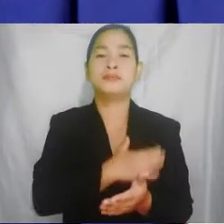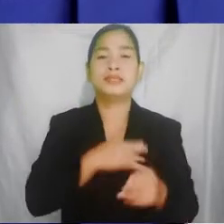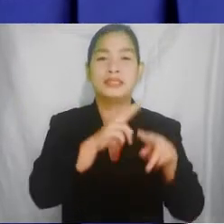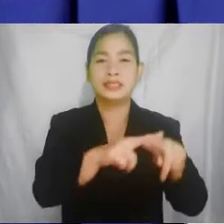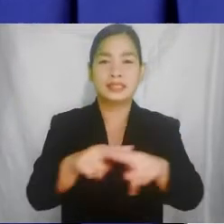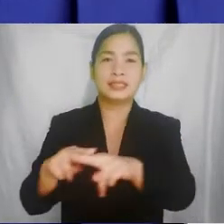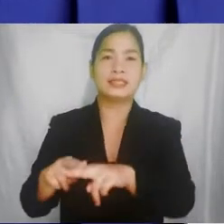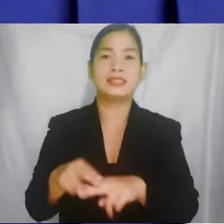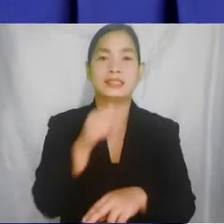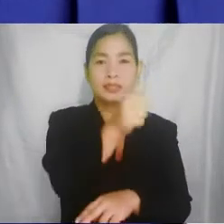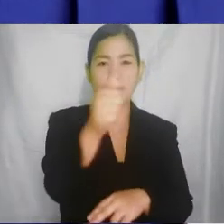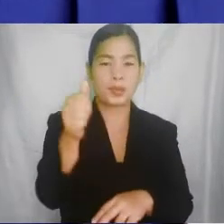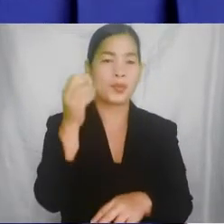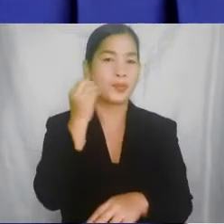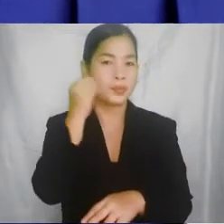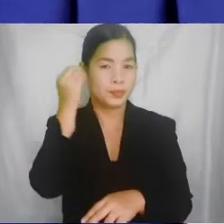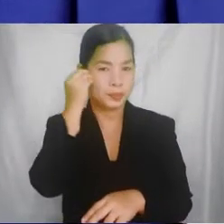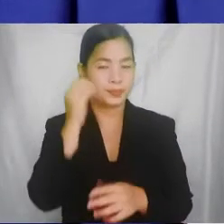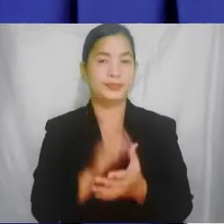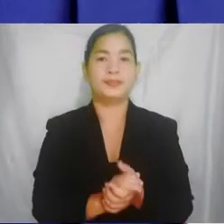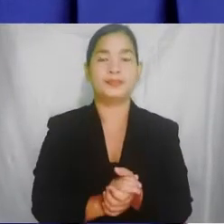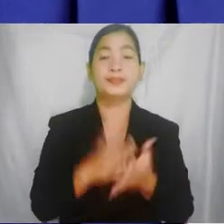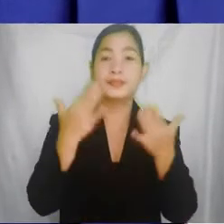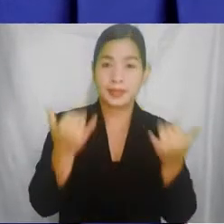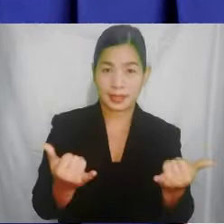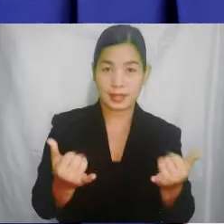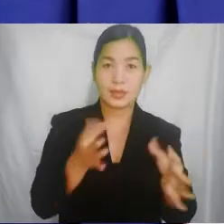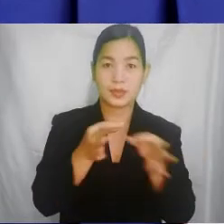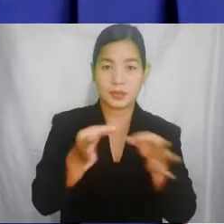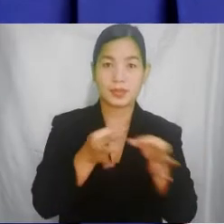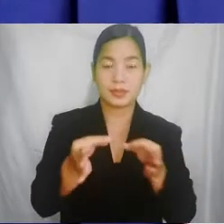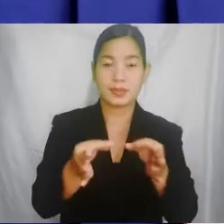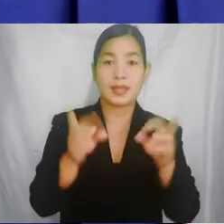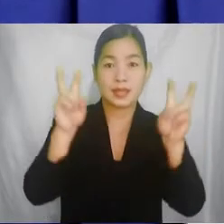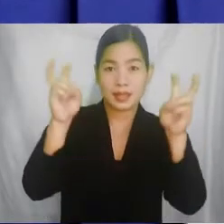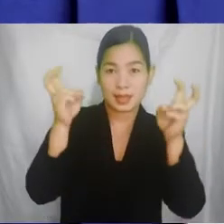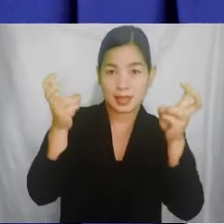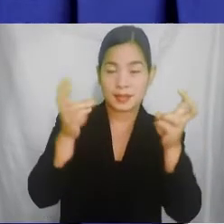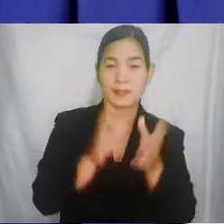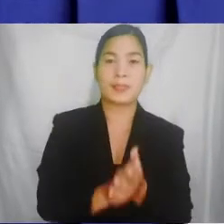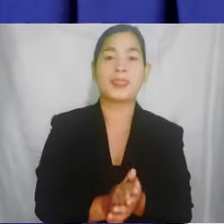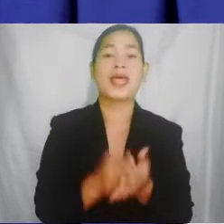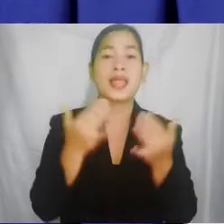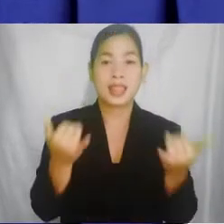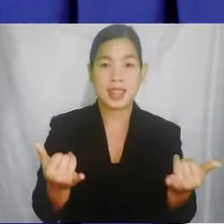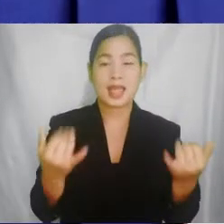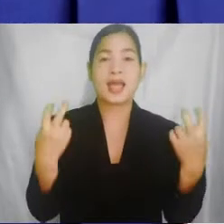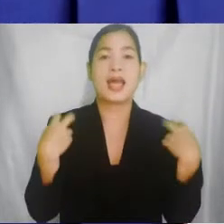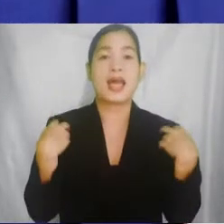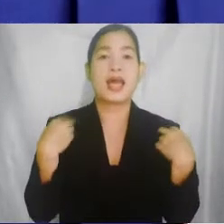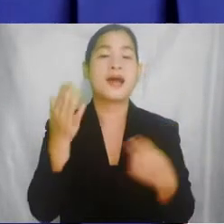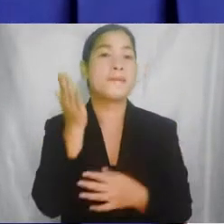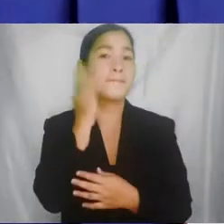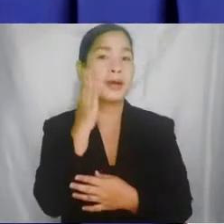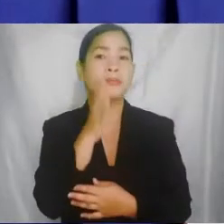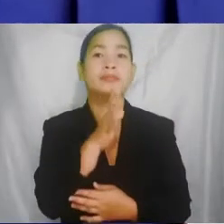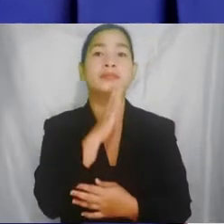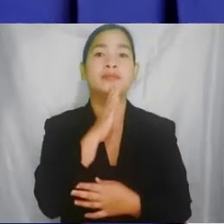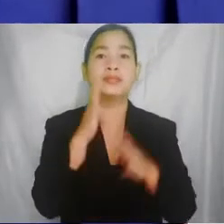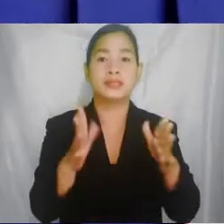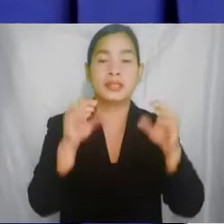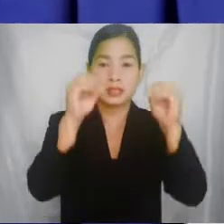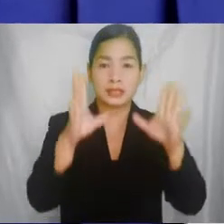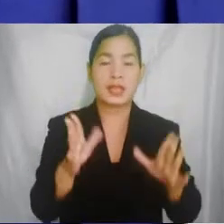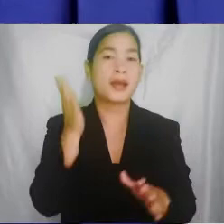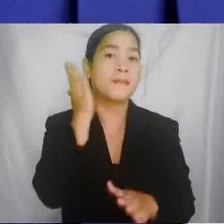your respective homes. Now, to discuss the topic, let me give you our teacher broadcaster, Ma'am